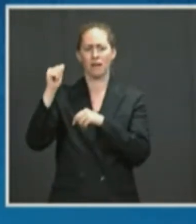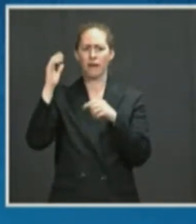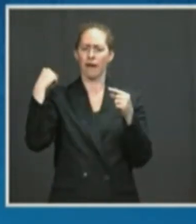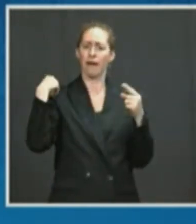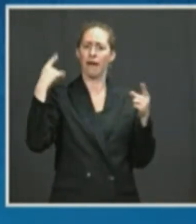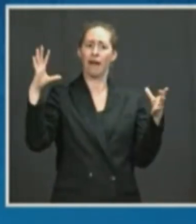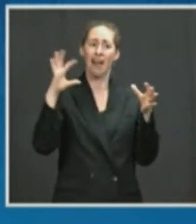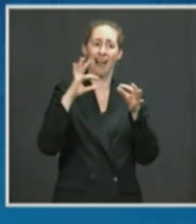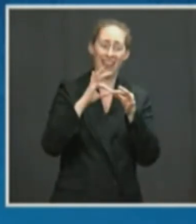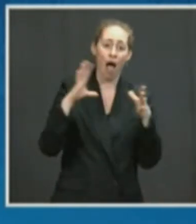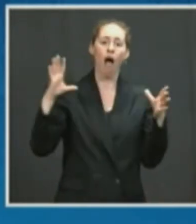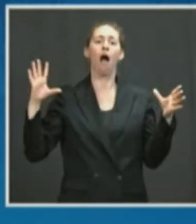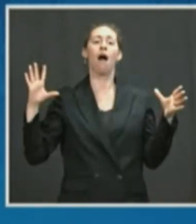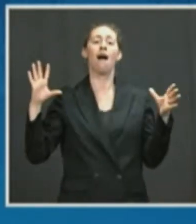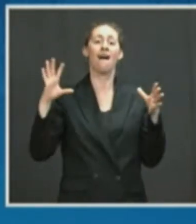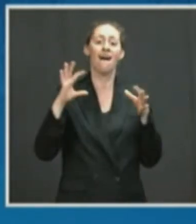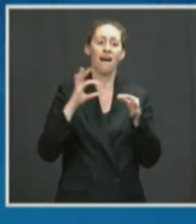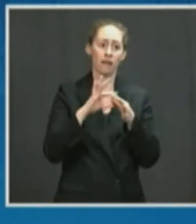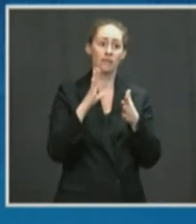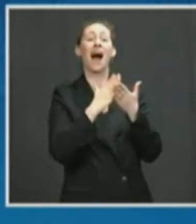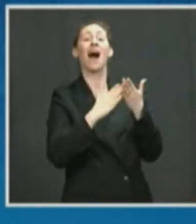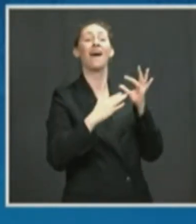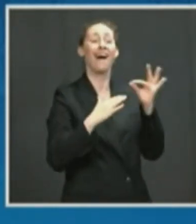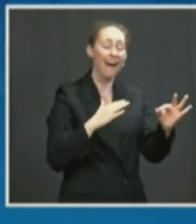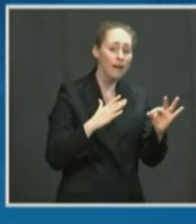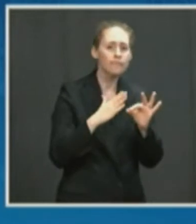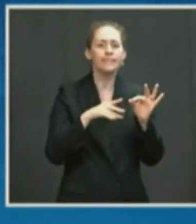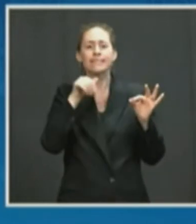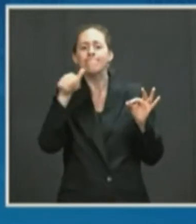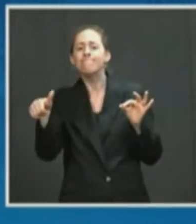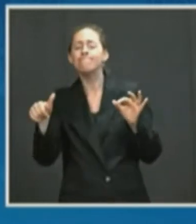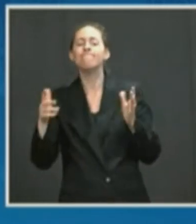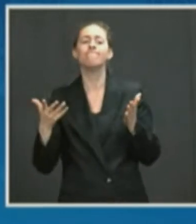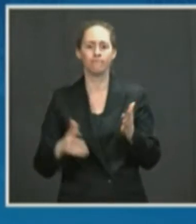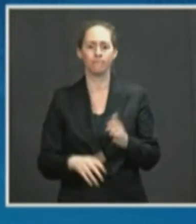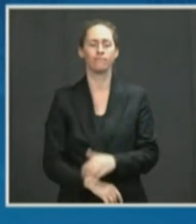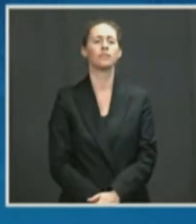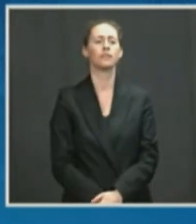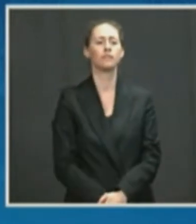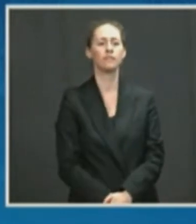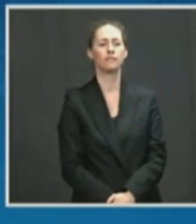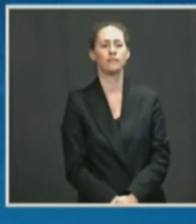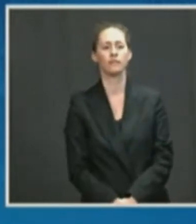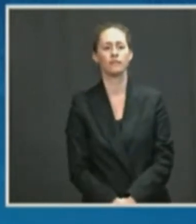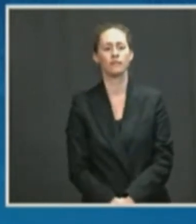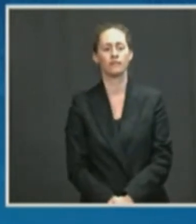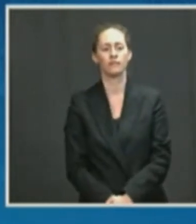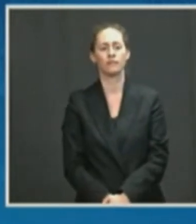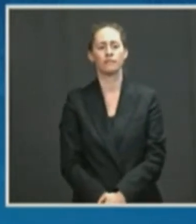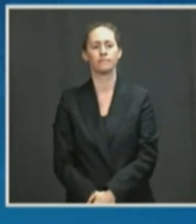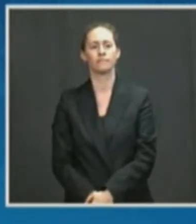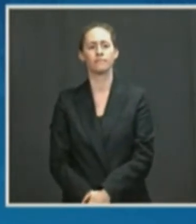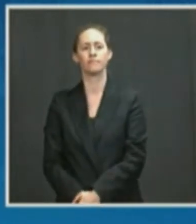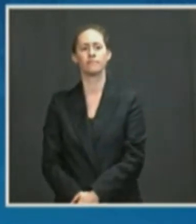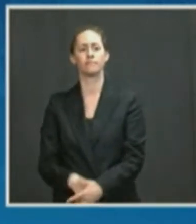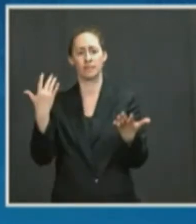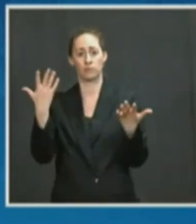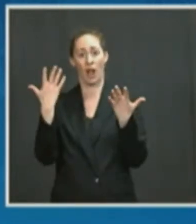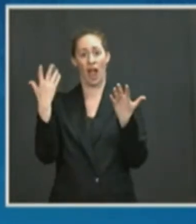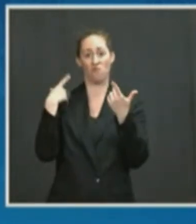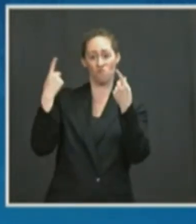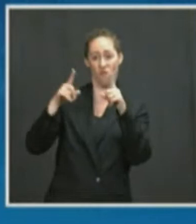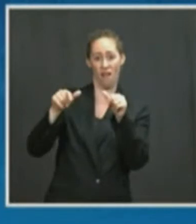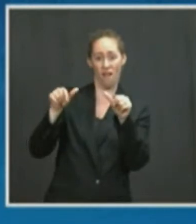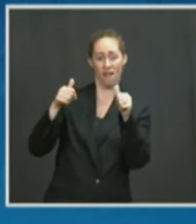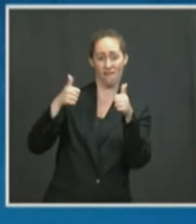not. There are aspects of what we are doing now that are new and also are based on this new era. Again,